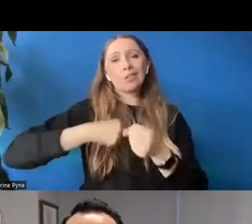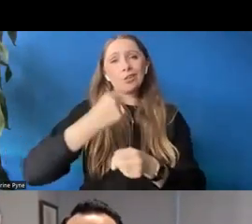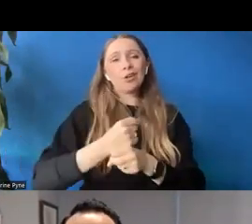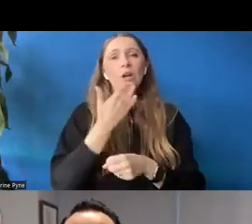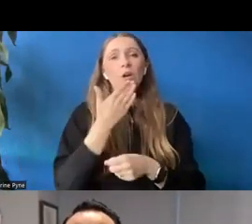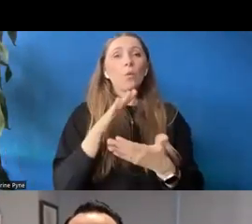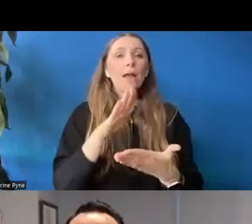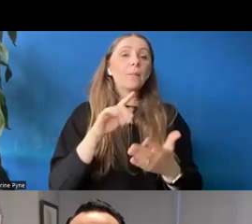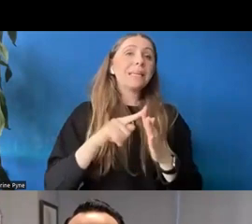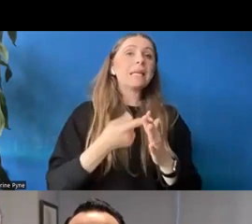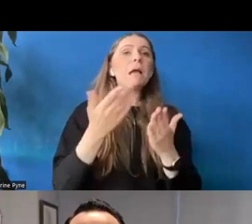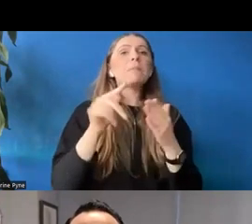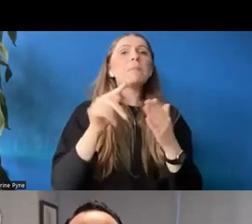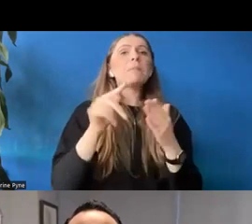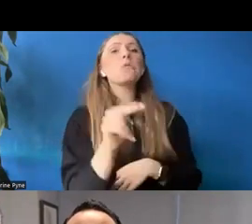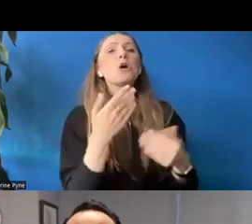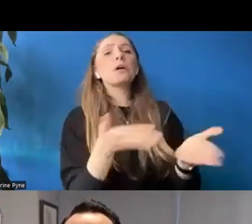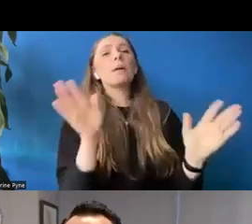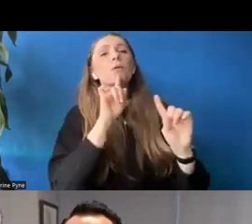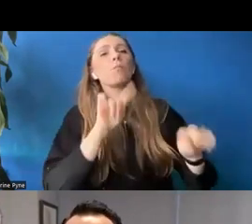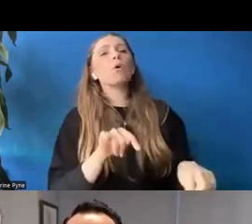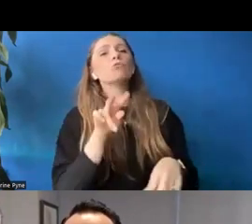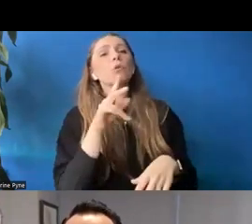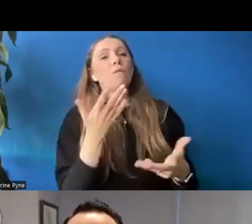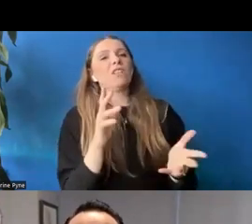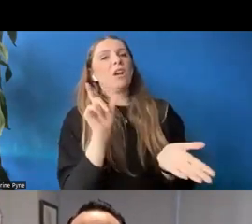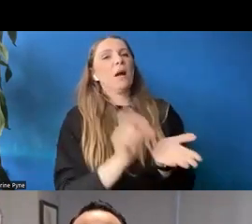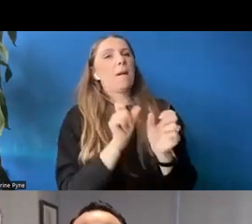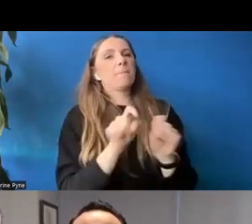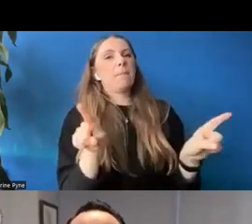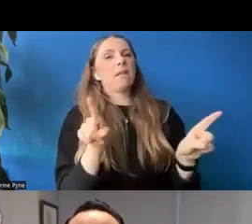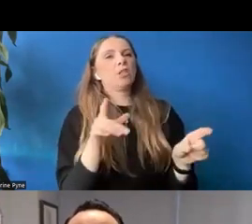way to begin might be to look at the public reports we have published to get a feel for